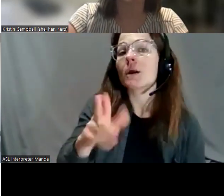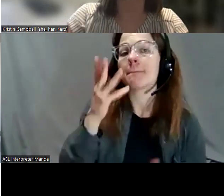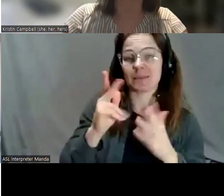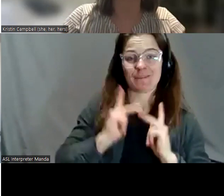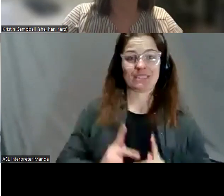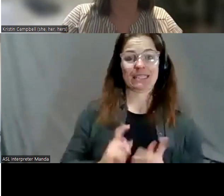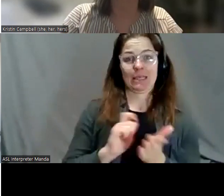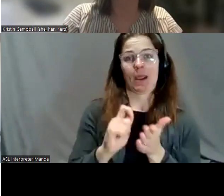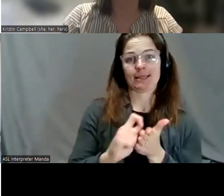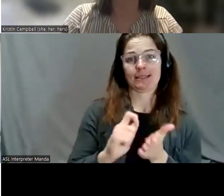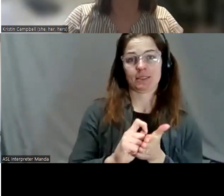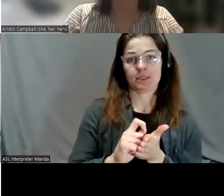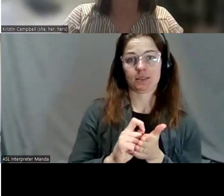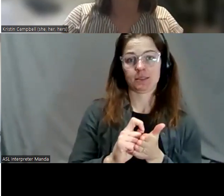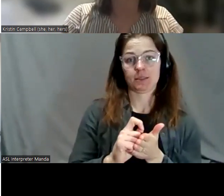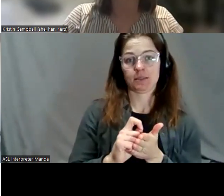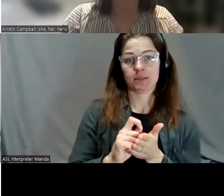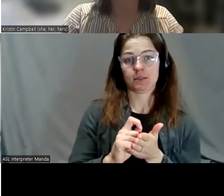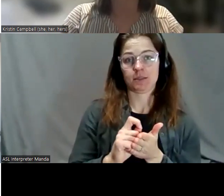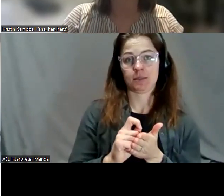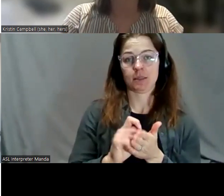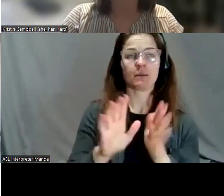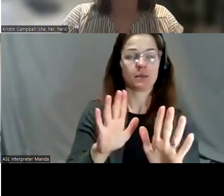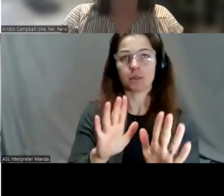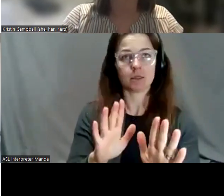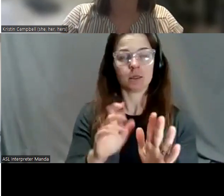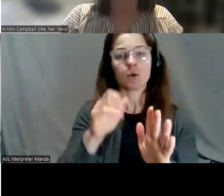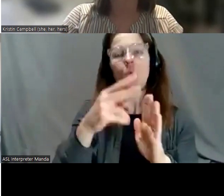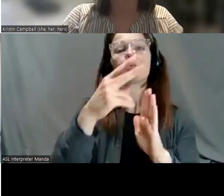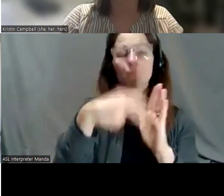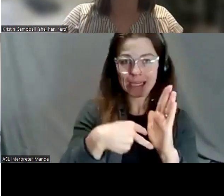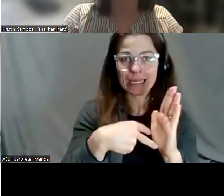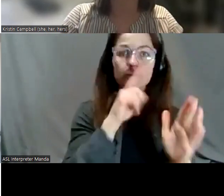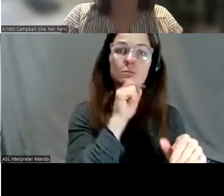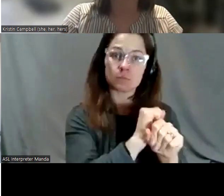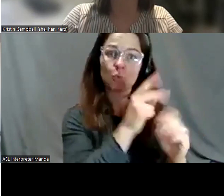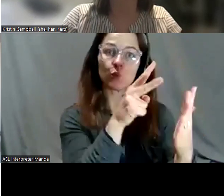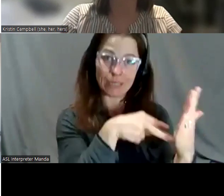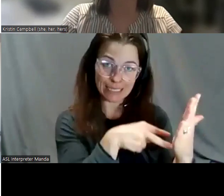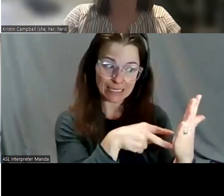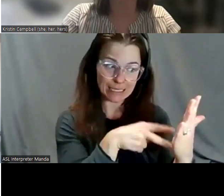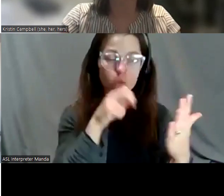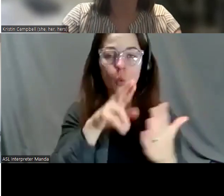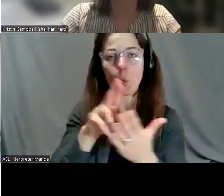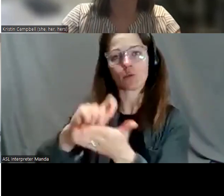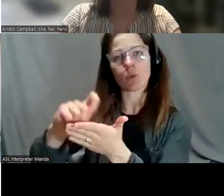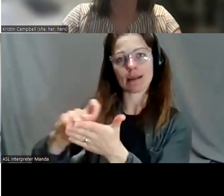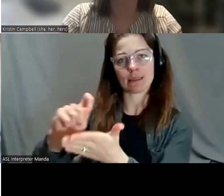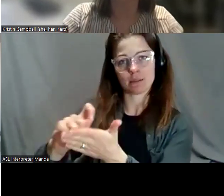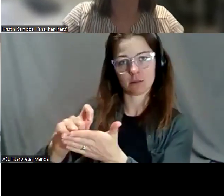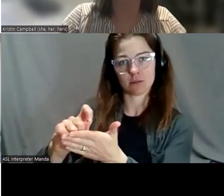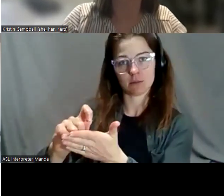physically. They might equally be reading physically, or they might be writing physically